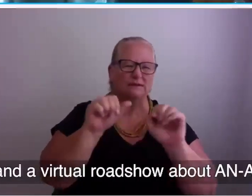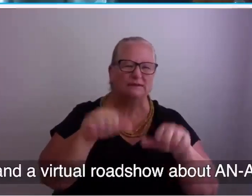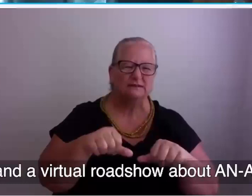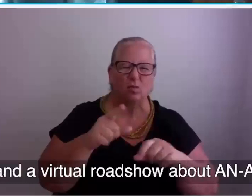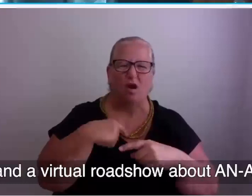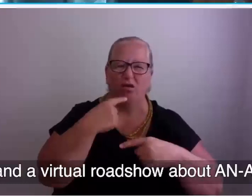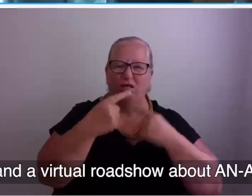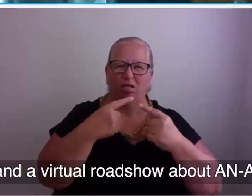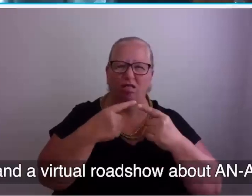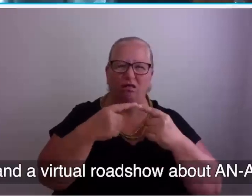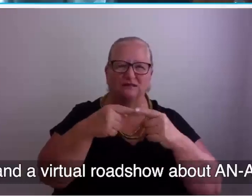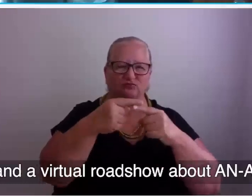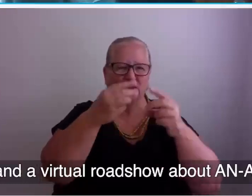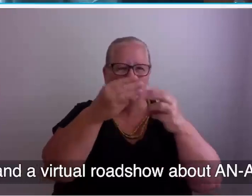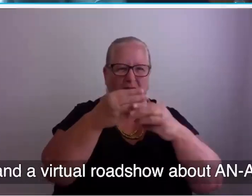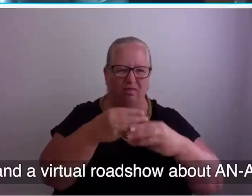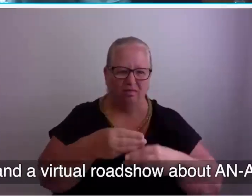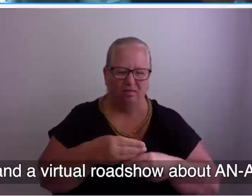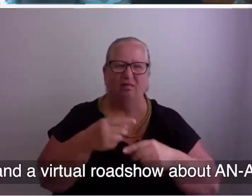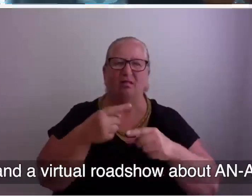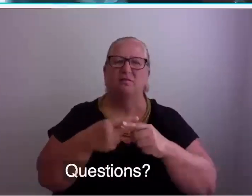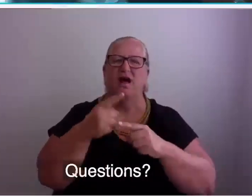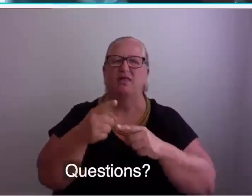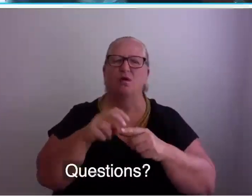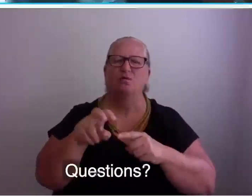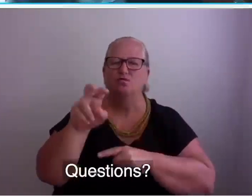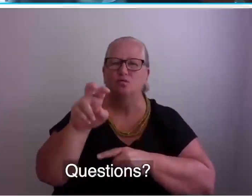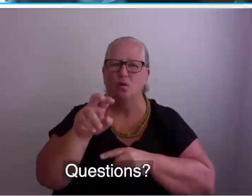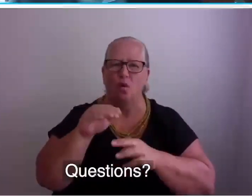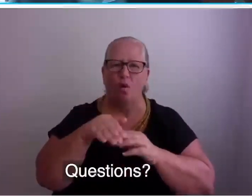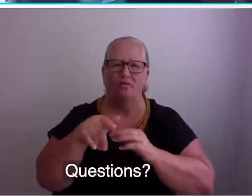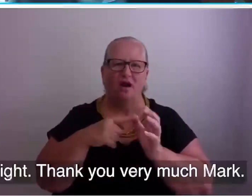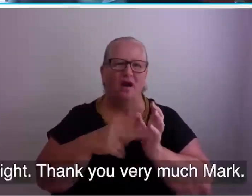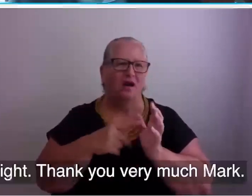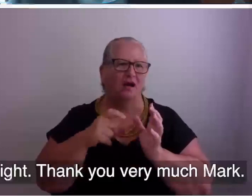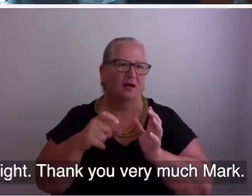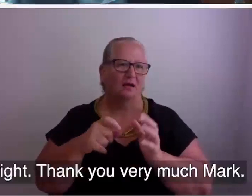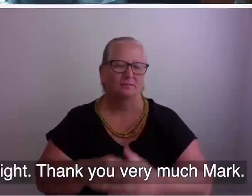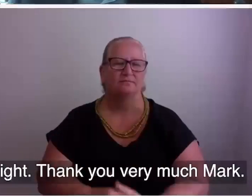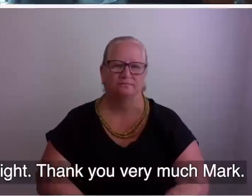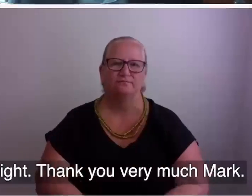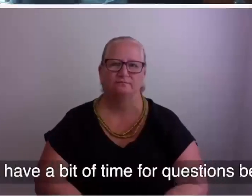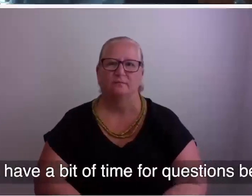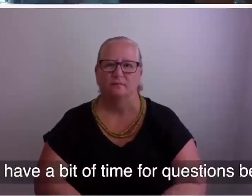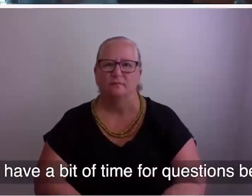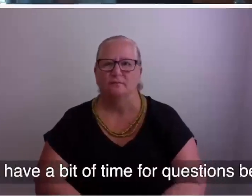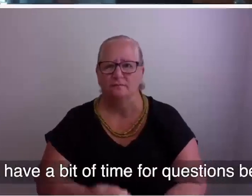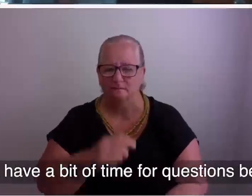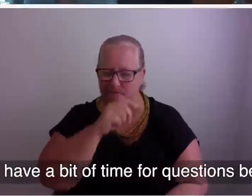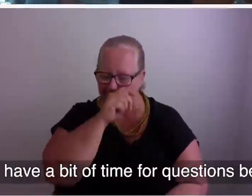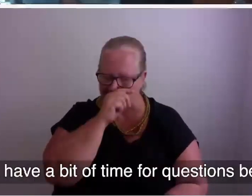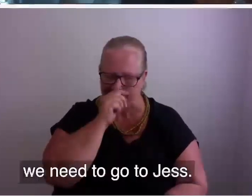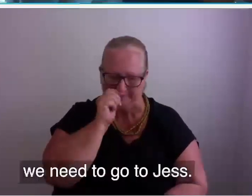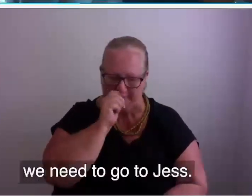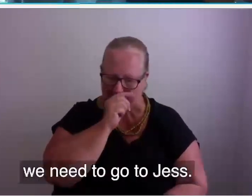through, and a virtual roadshow about AN-ACC. Questions? All right, thank you very much, Mark. So we do have a bit of time